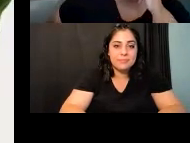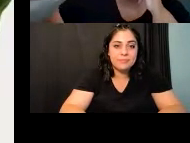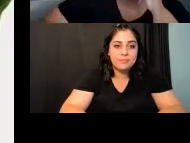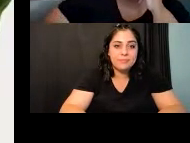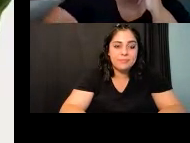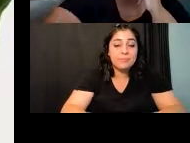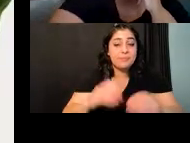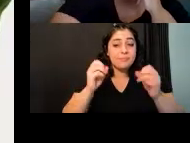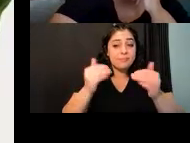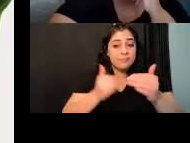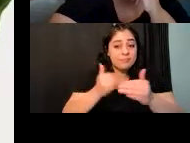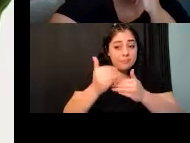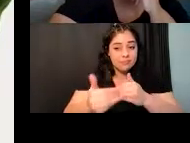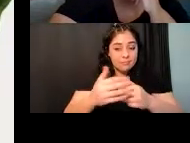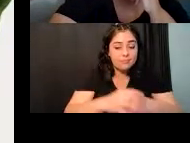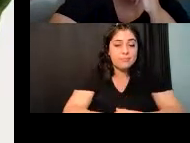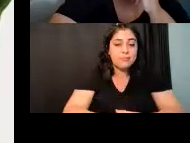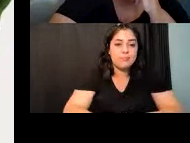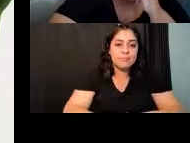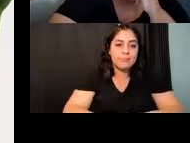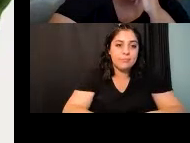For this next prompt,